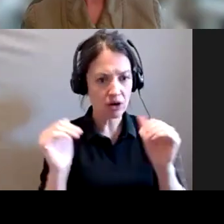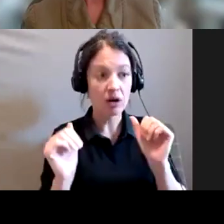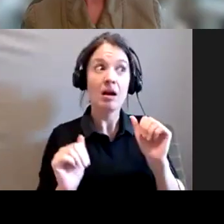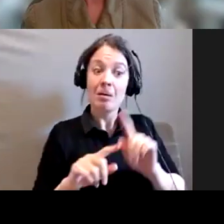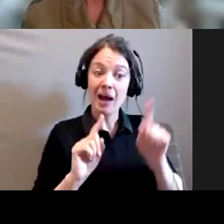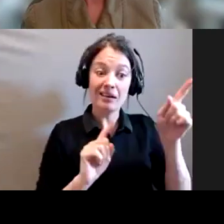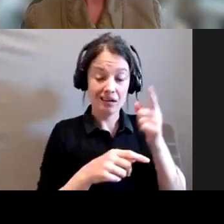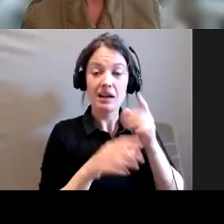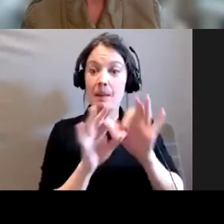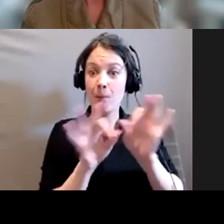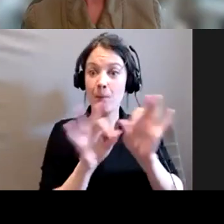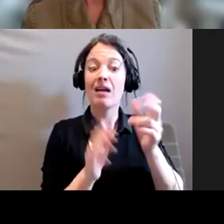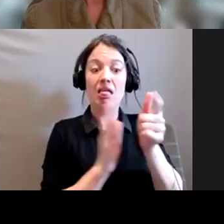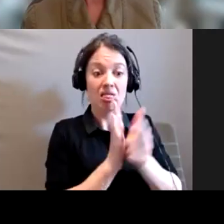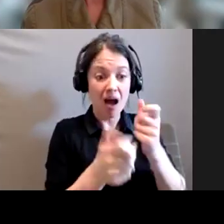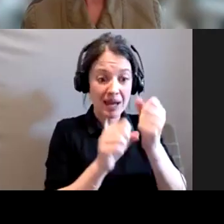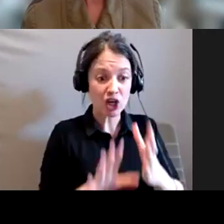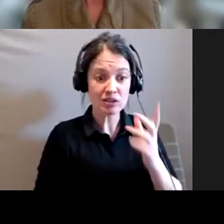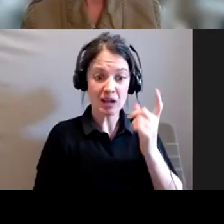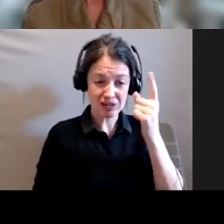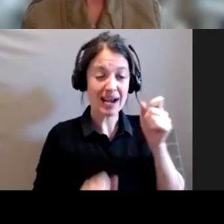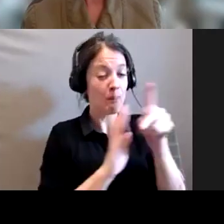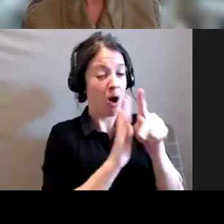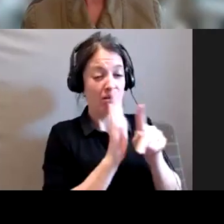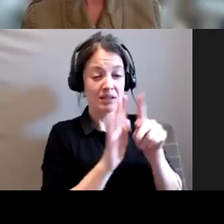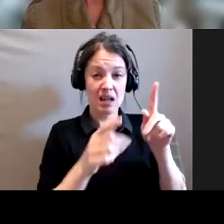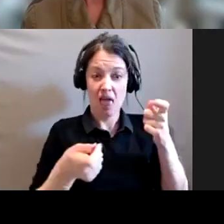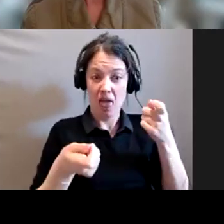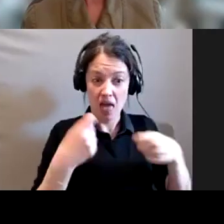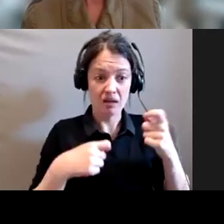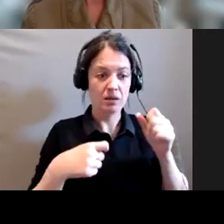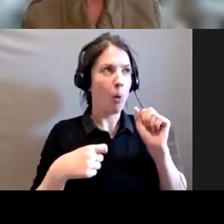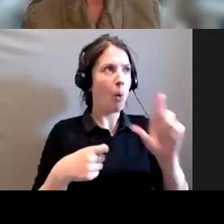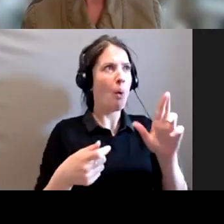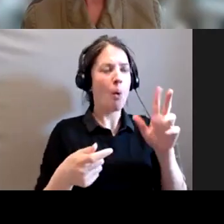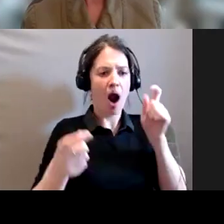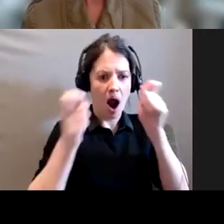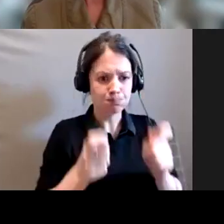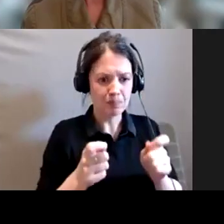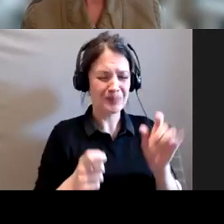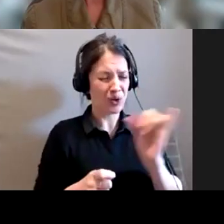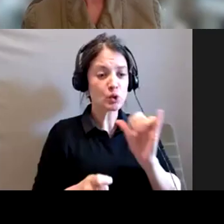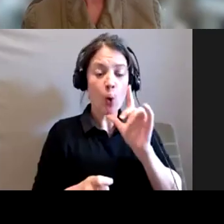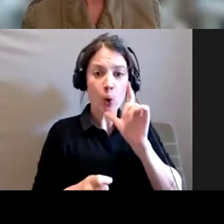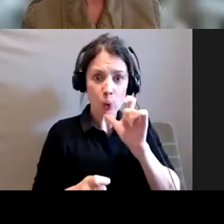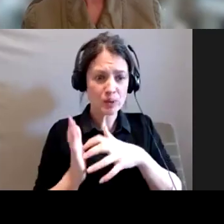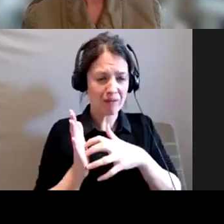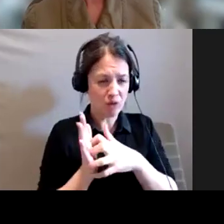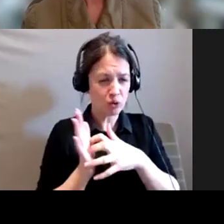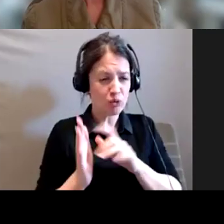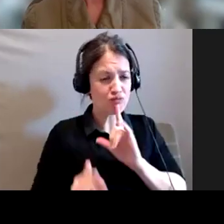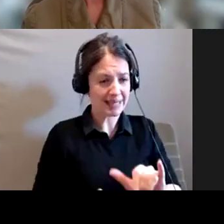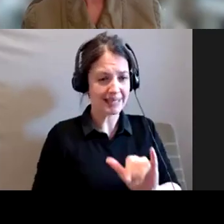understand there's things we need to undo, and the complexity of the particular vulnerability that we're talking about in older